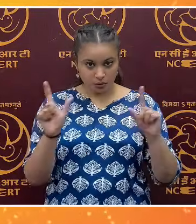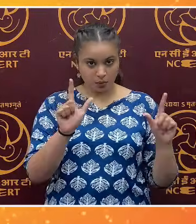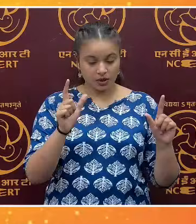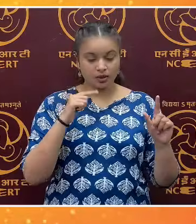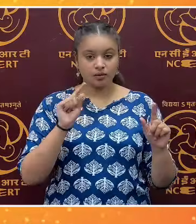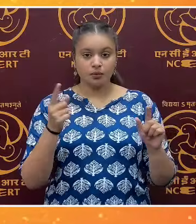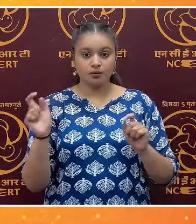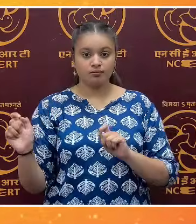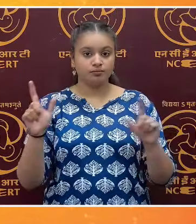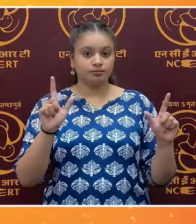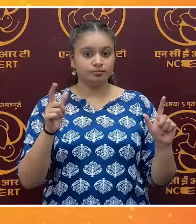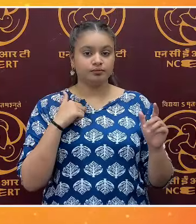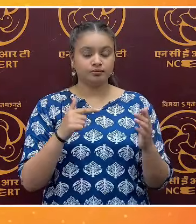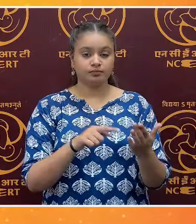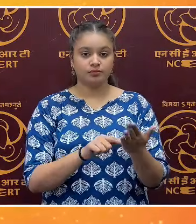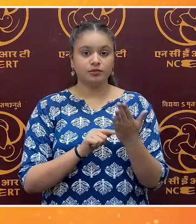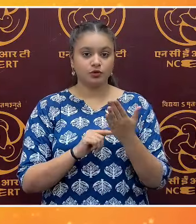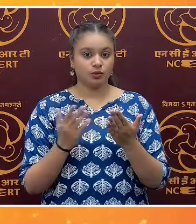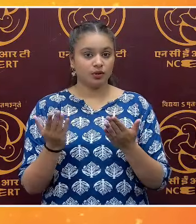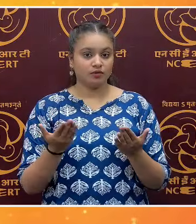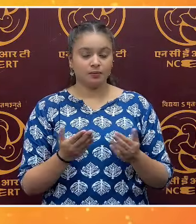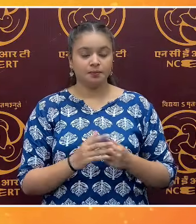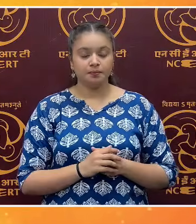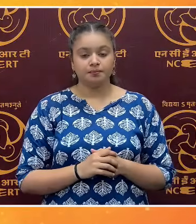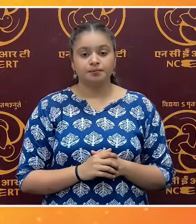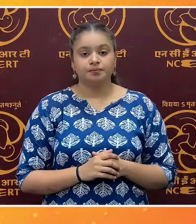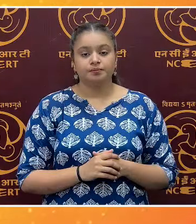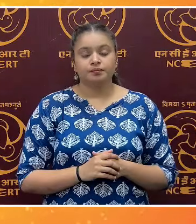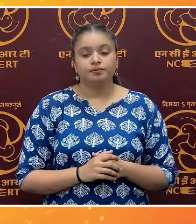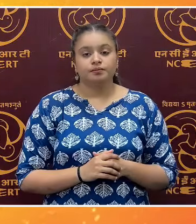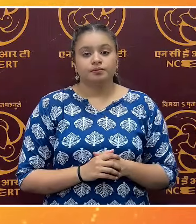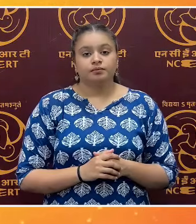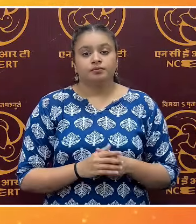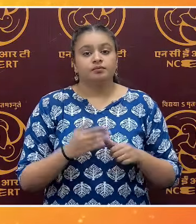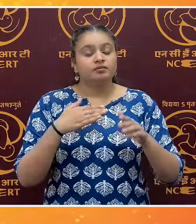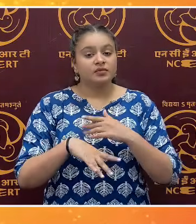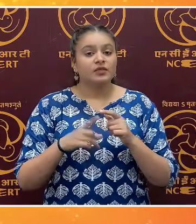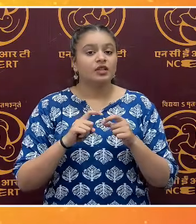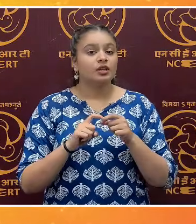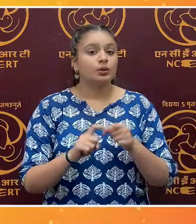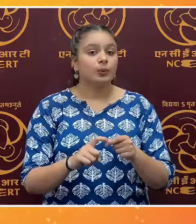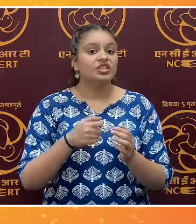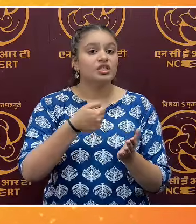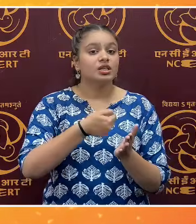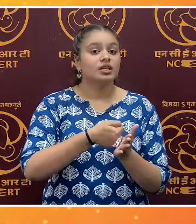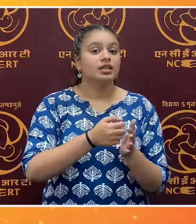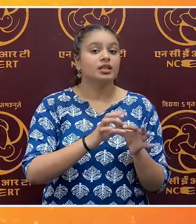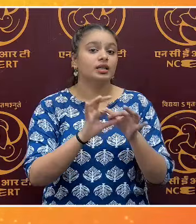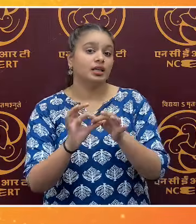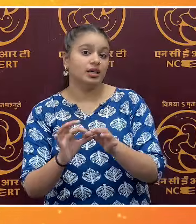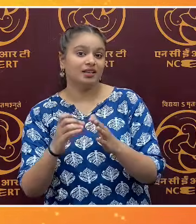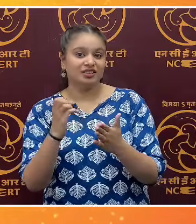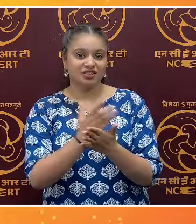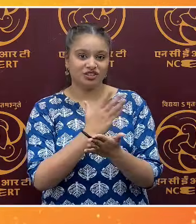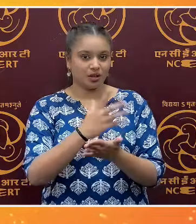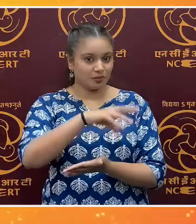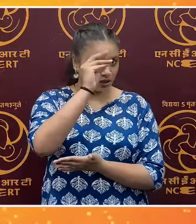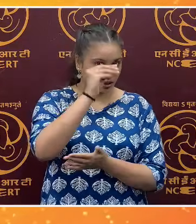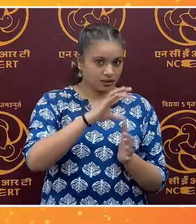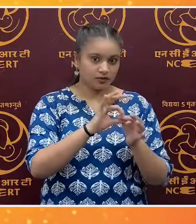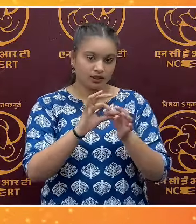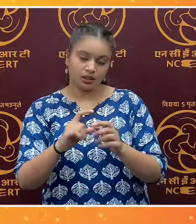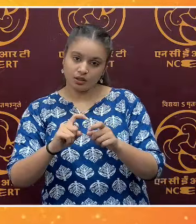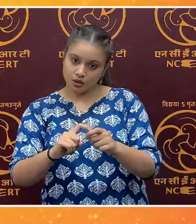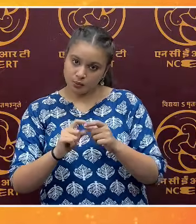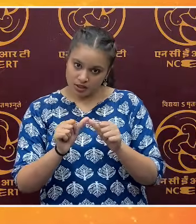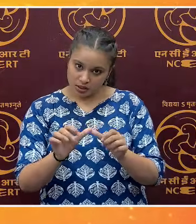you click it, it loads your content, and here the questions based on this household circuits are available. And you